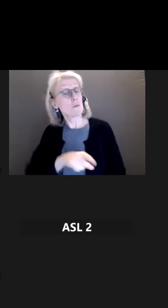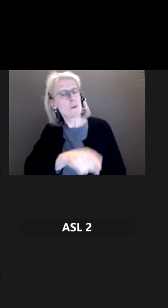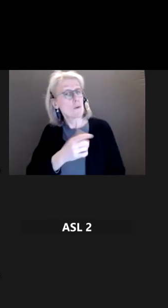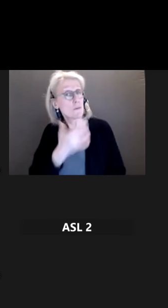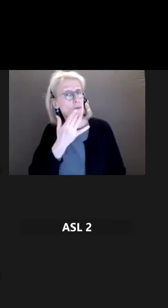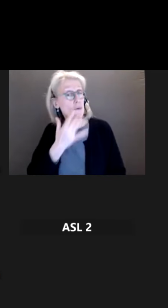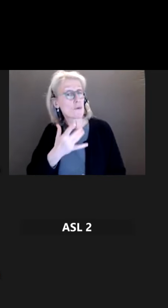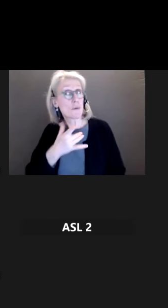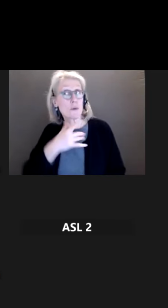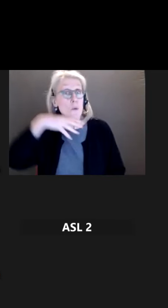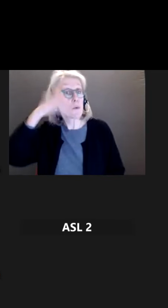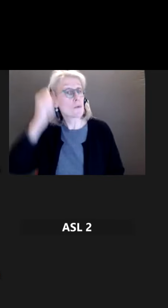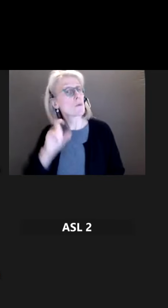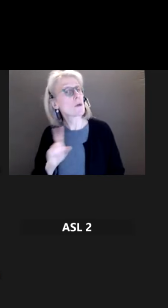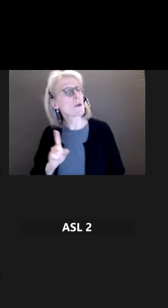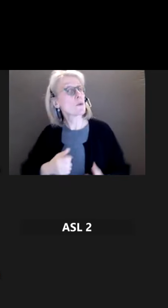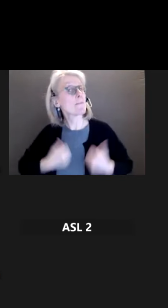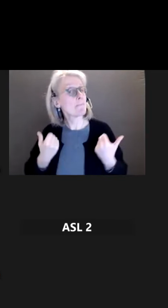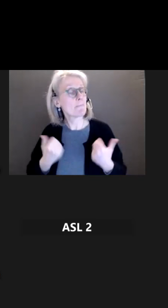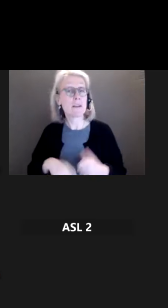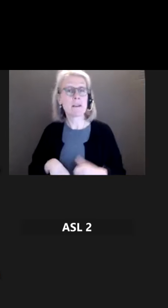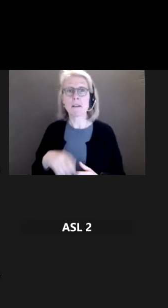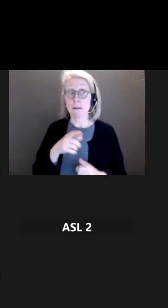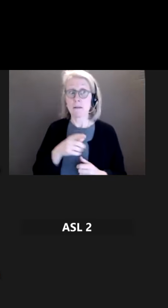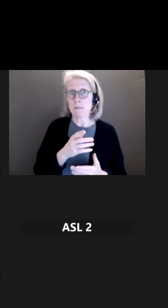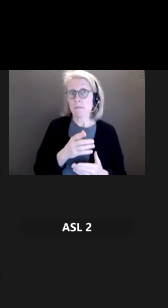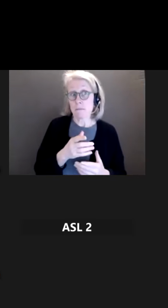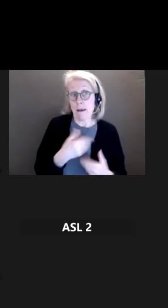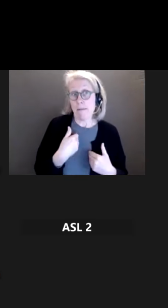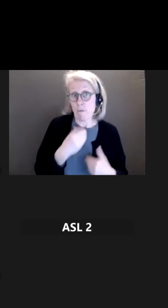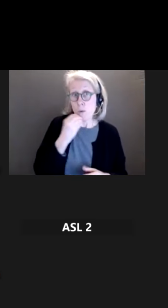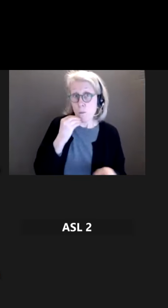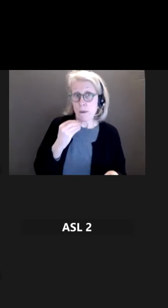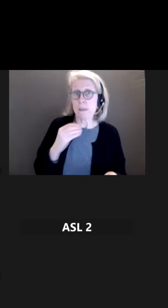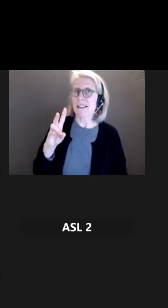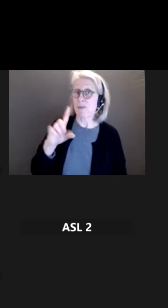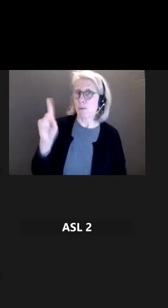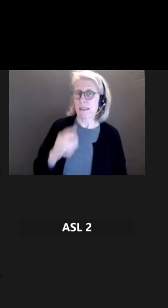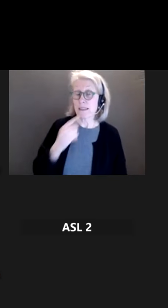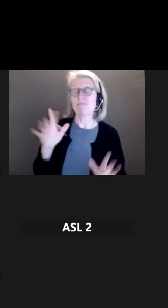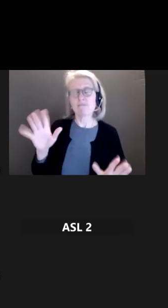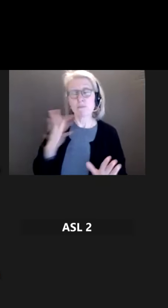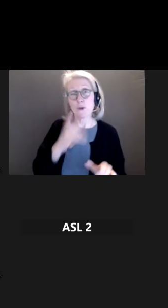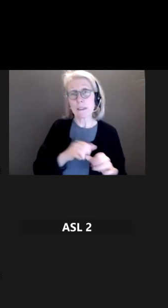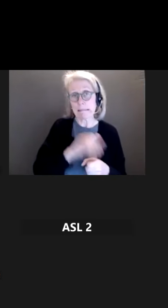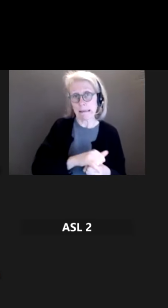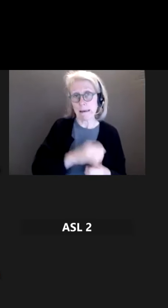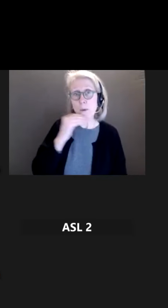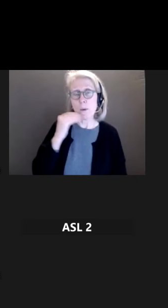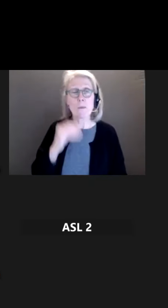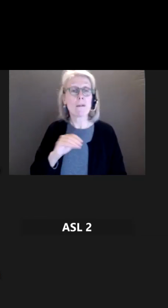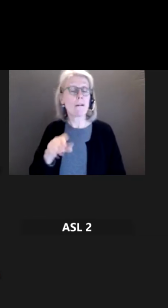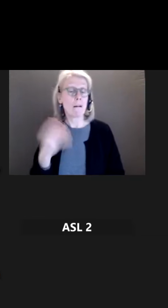live as they age, among those who were still living in their own homes, 71% said they wanted to stay there, and another